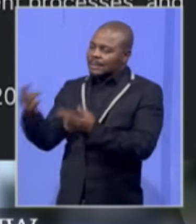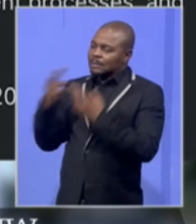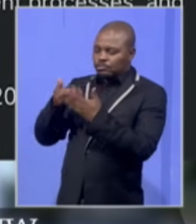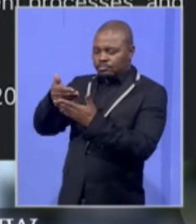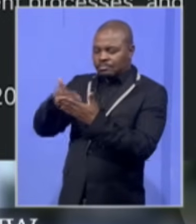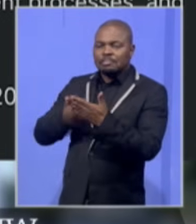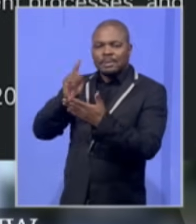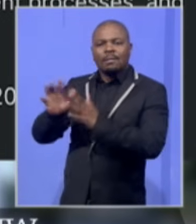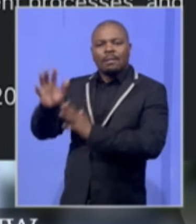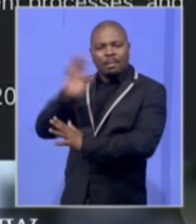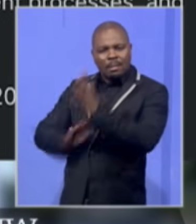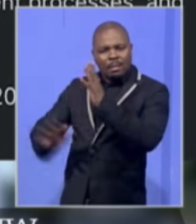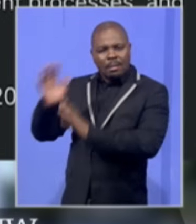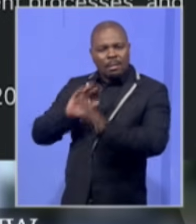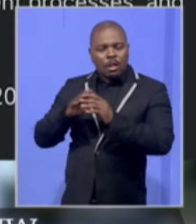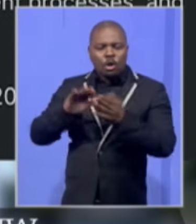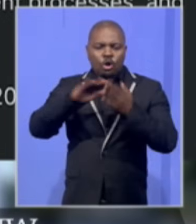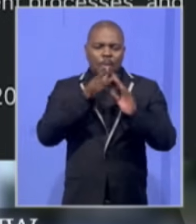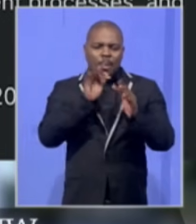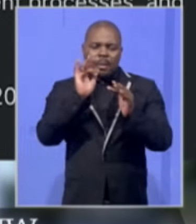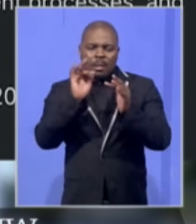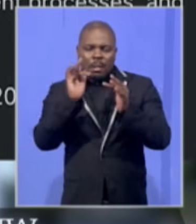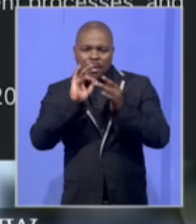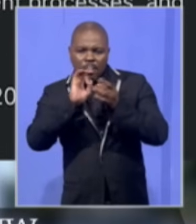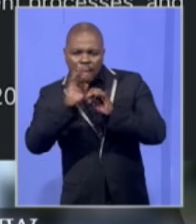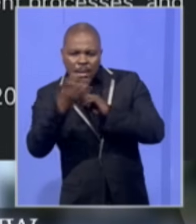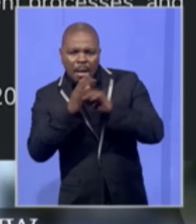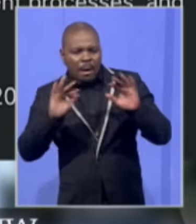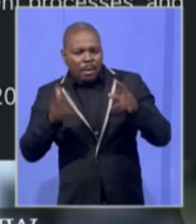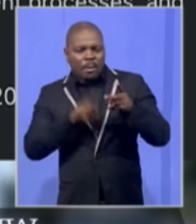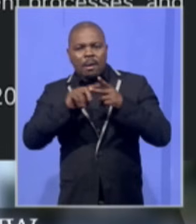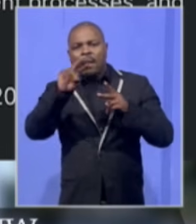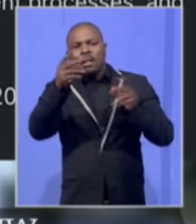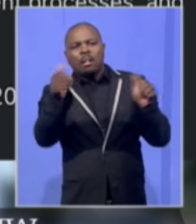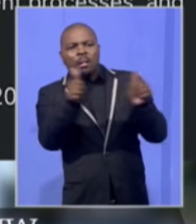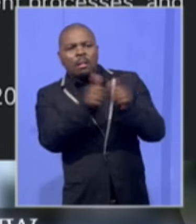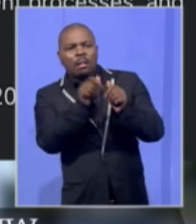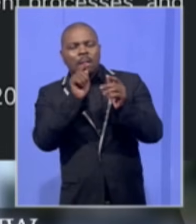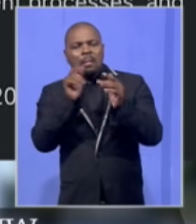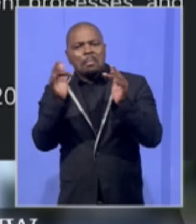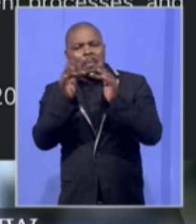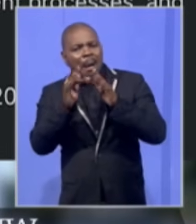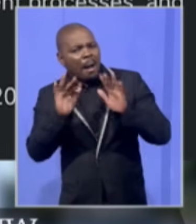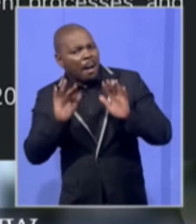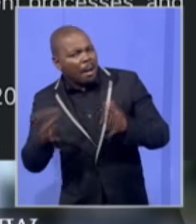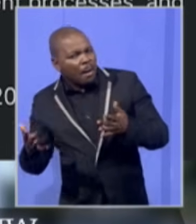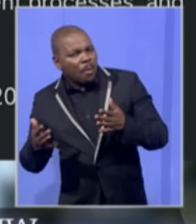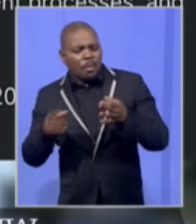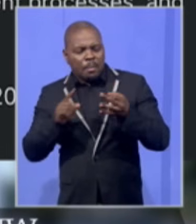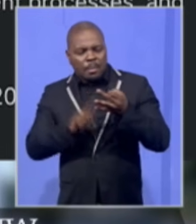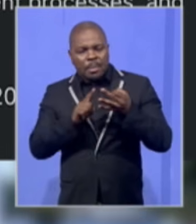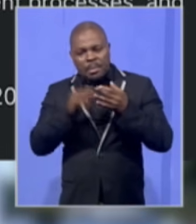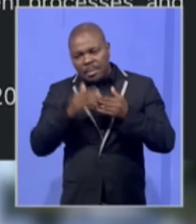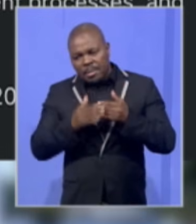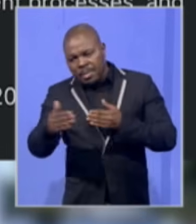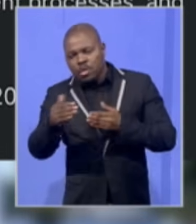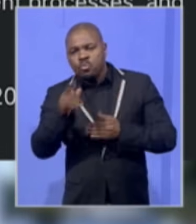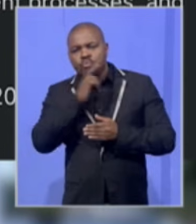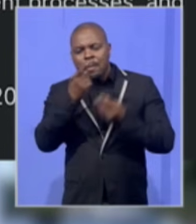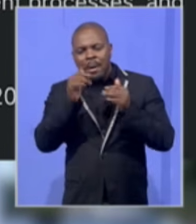gore ba buisane jang le baagi le banna le seabe ba bangwe le gore go rulagantswe go dirisa matlole